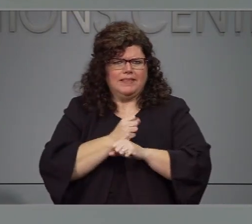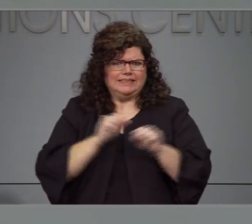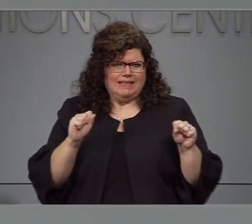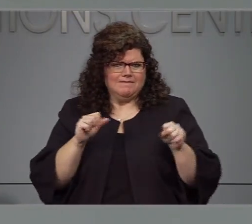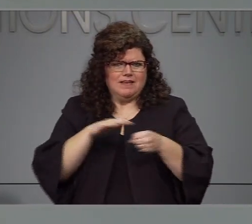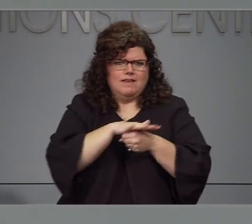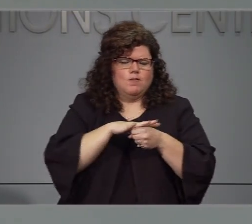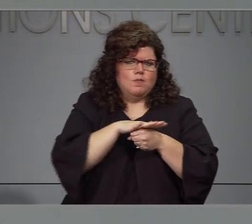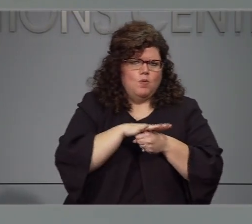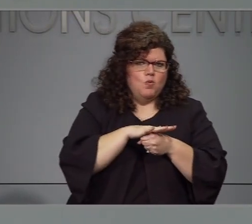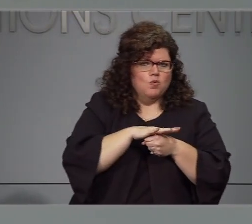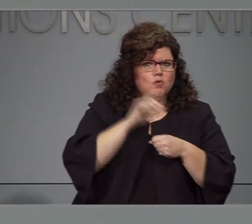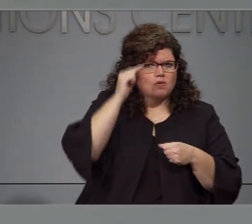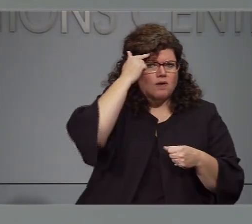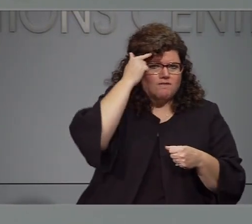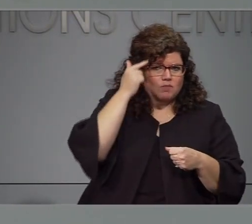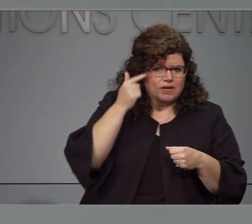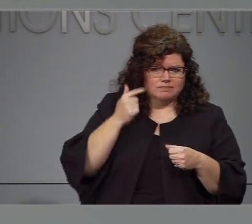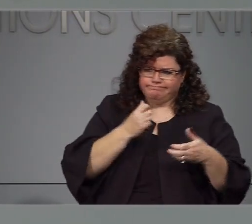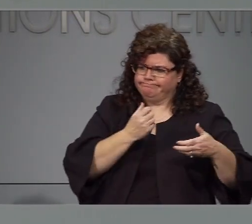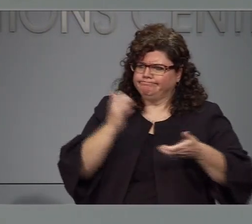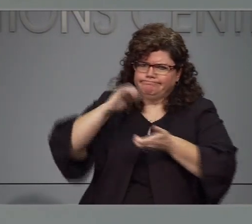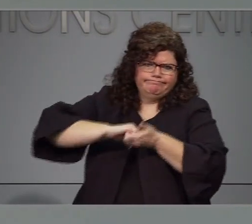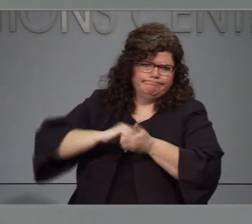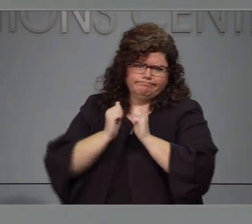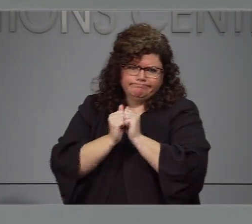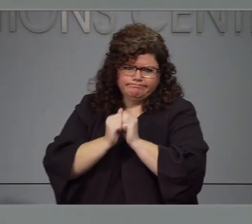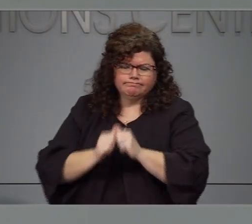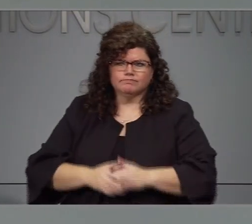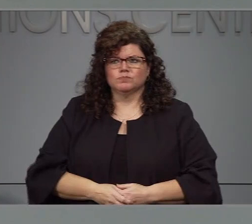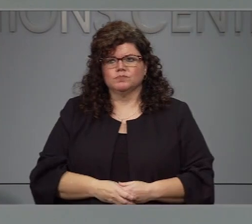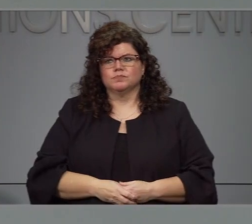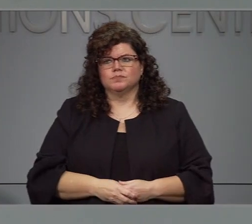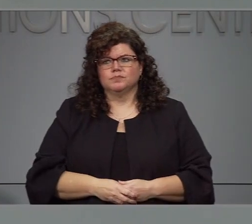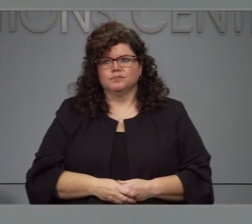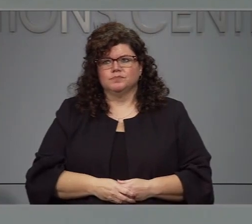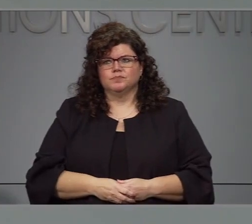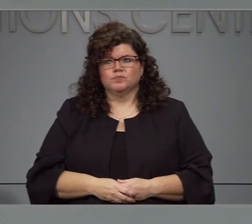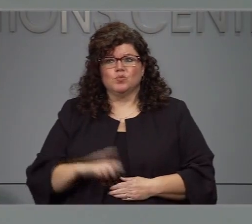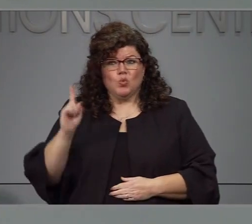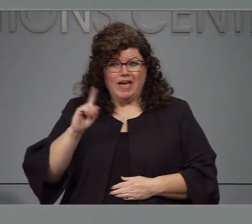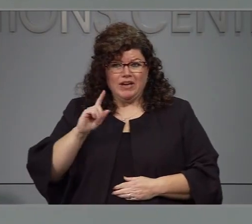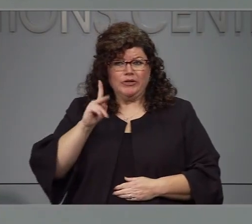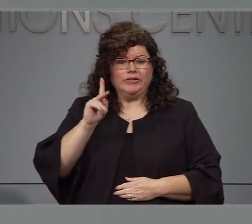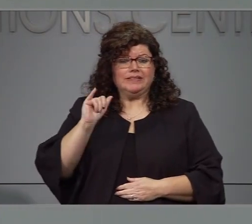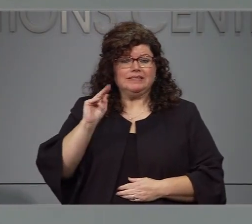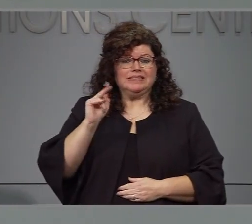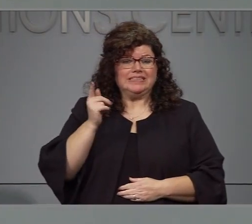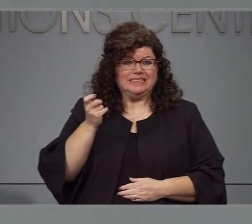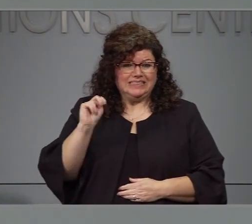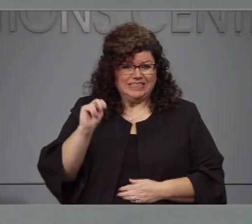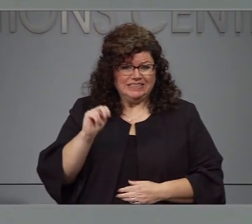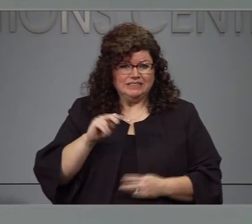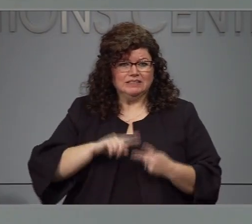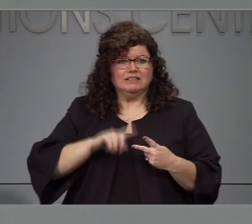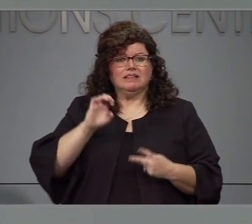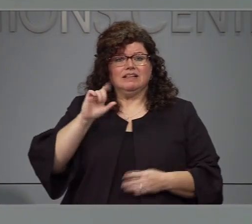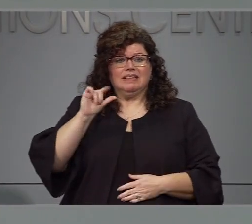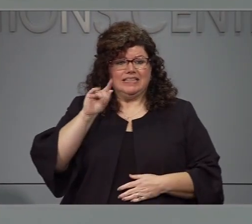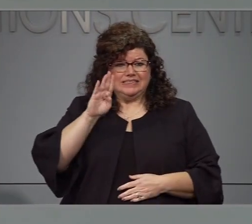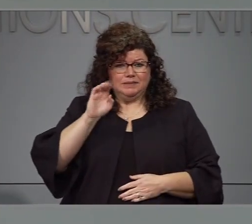local officials at these locations. The locations that we're currently located at are Kinston,